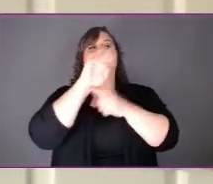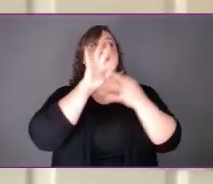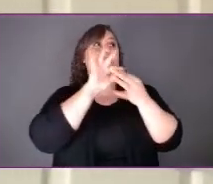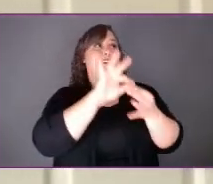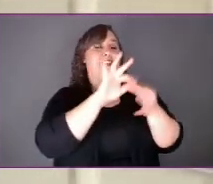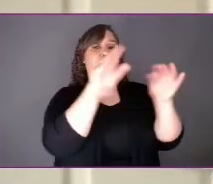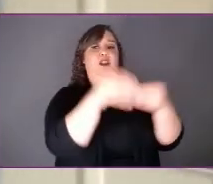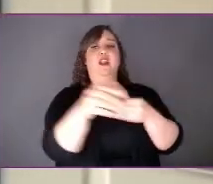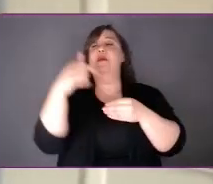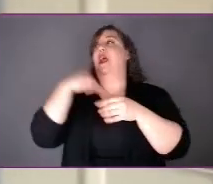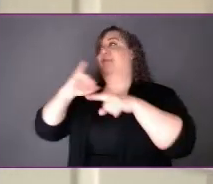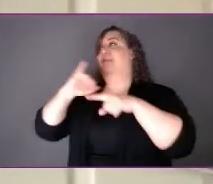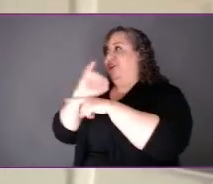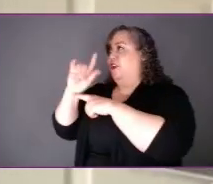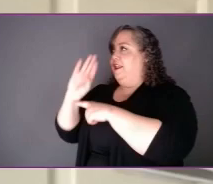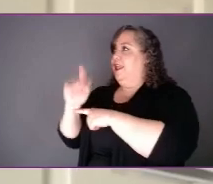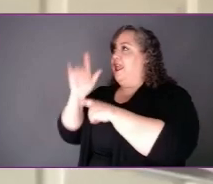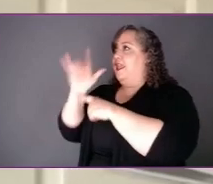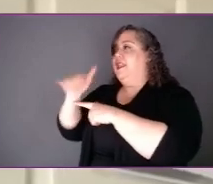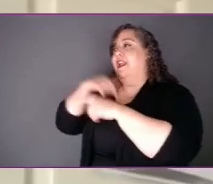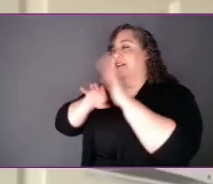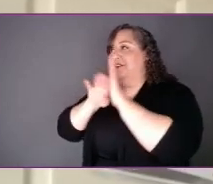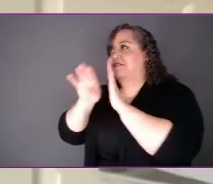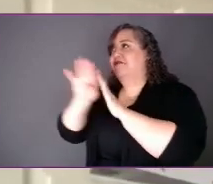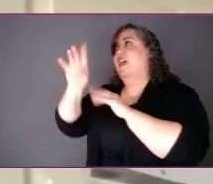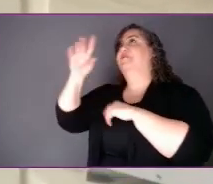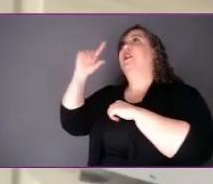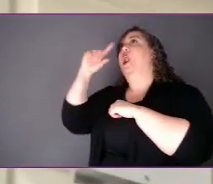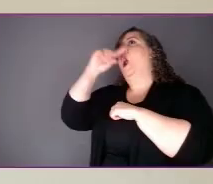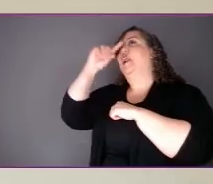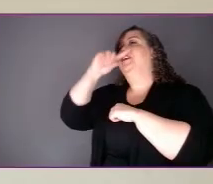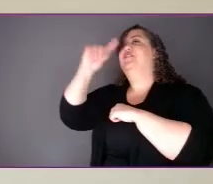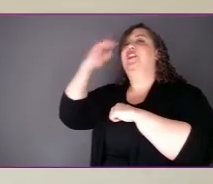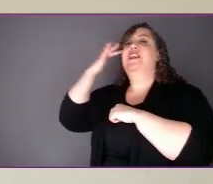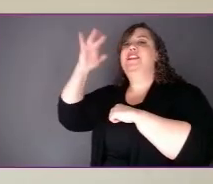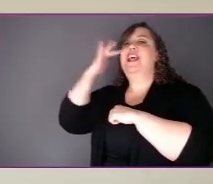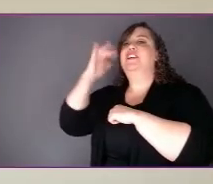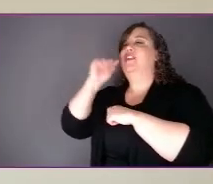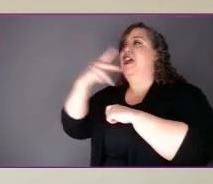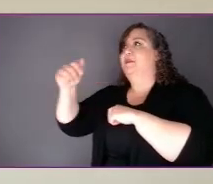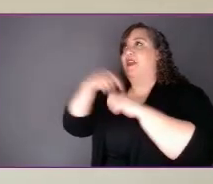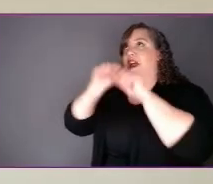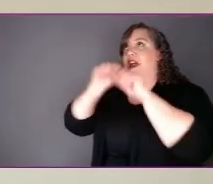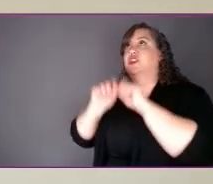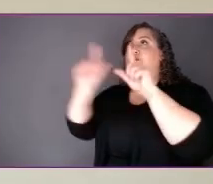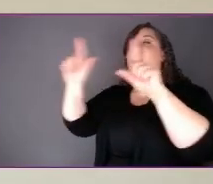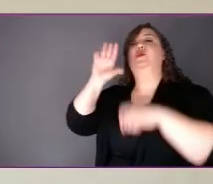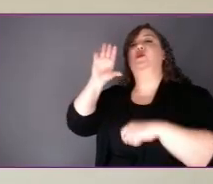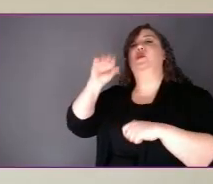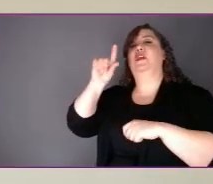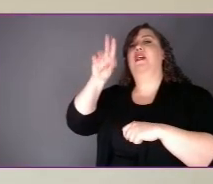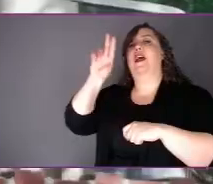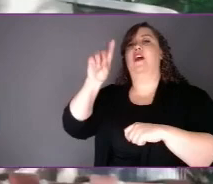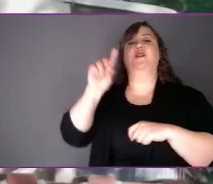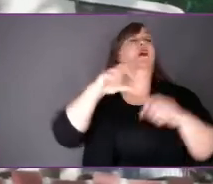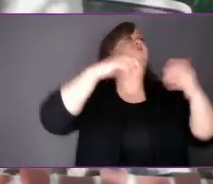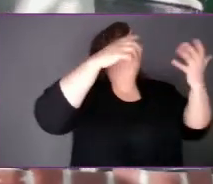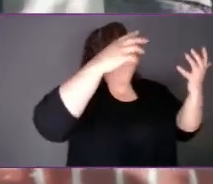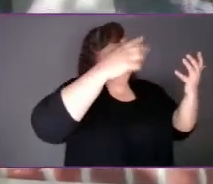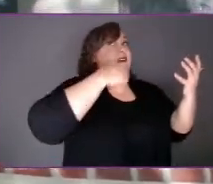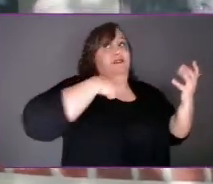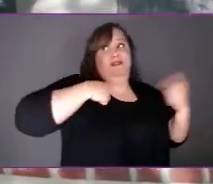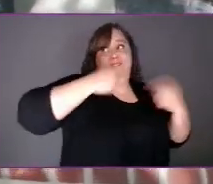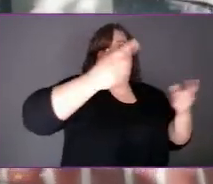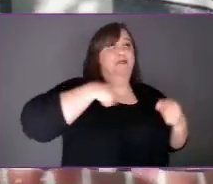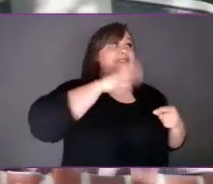Langley and developing artificial intelligence applications that I can deploy to the cloud. It has been my dream to work at NASA since I was 6 years old. I really